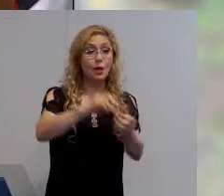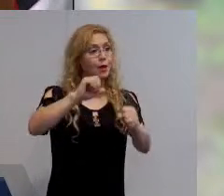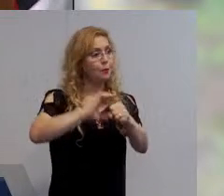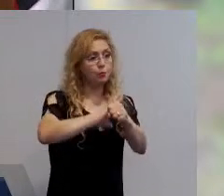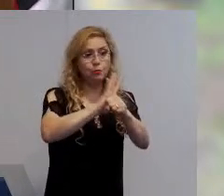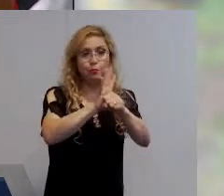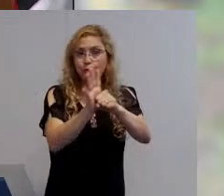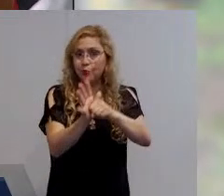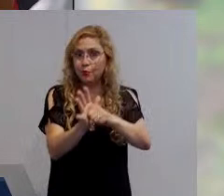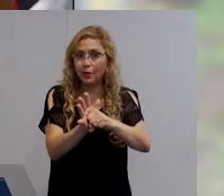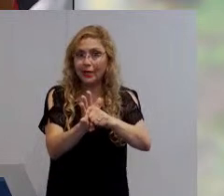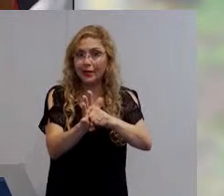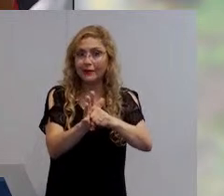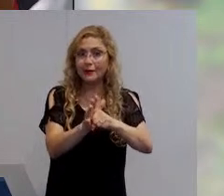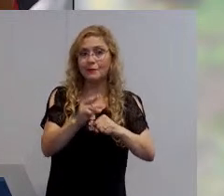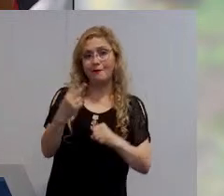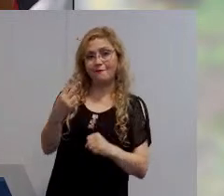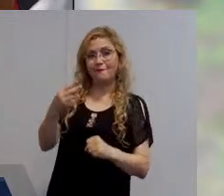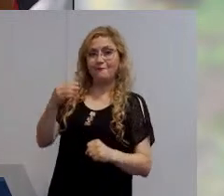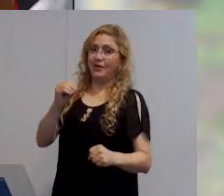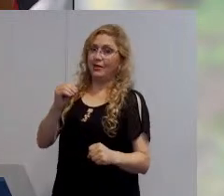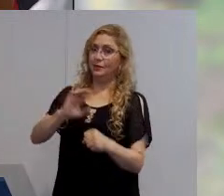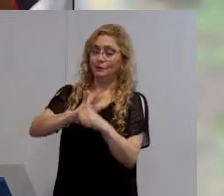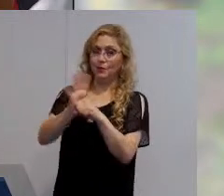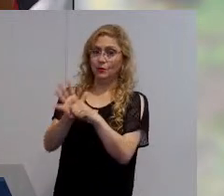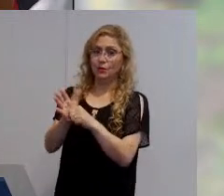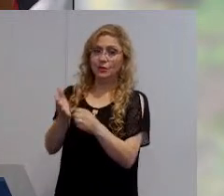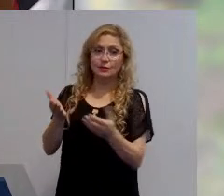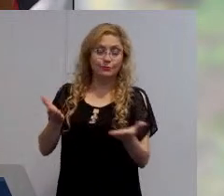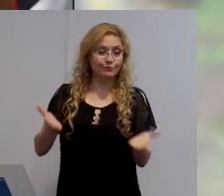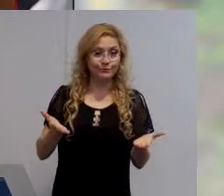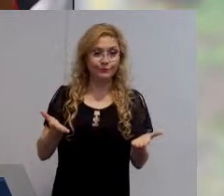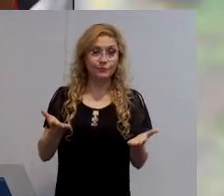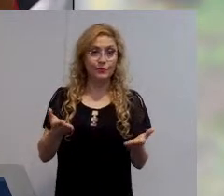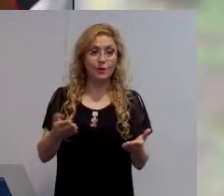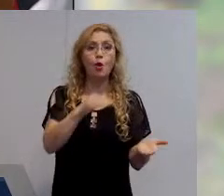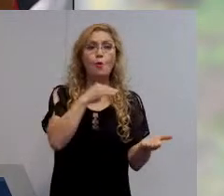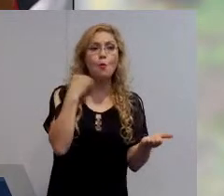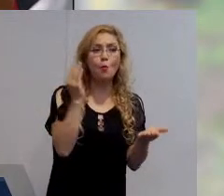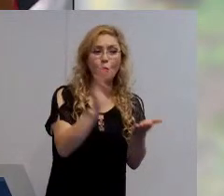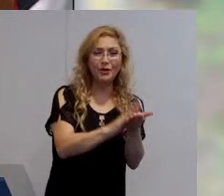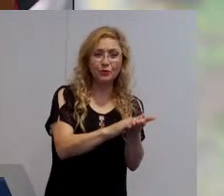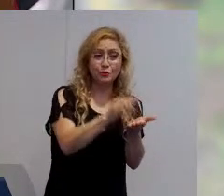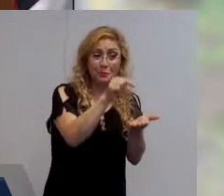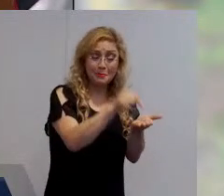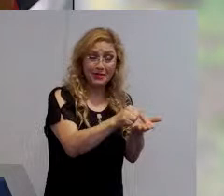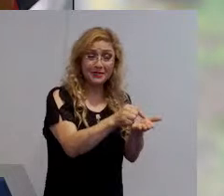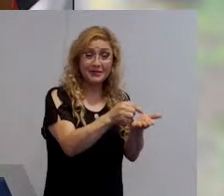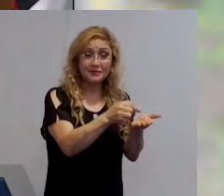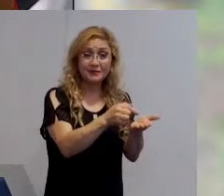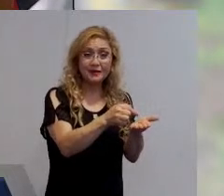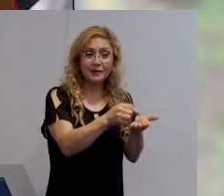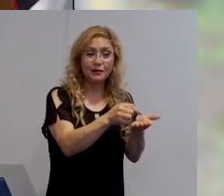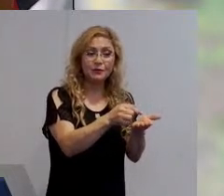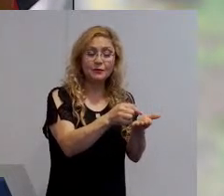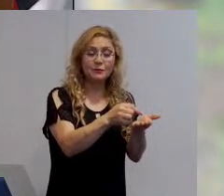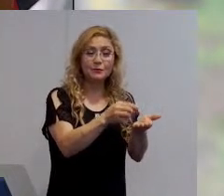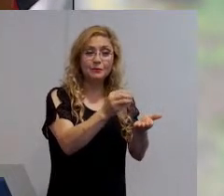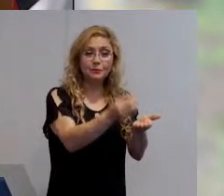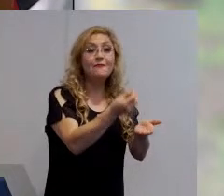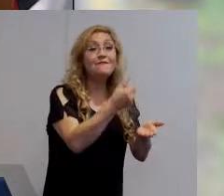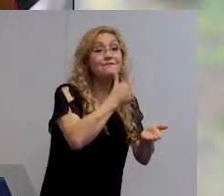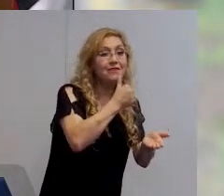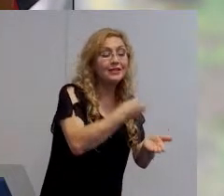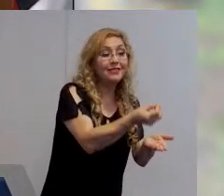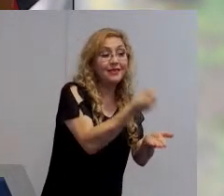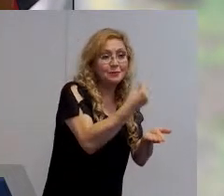million more deaths due to lack of food than the pandemic as such. And this necessarily